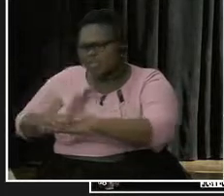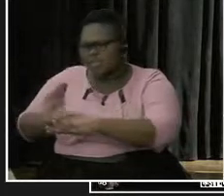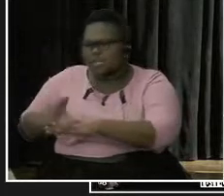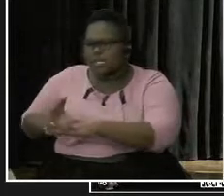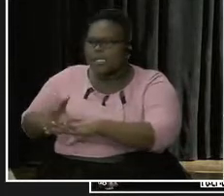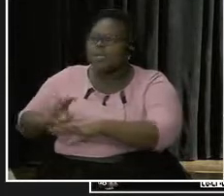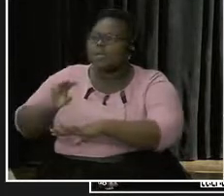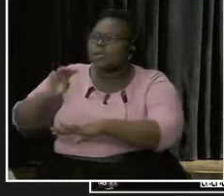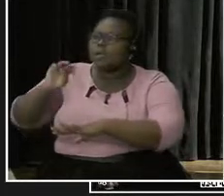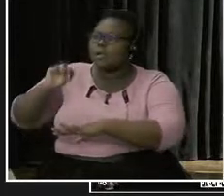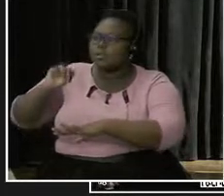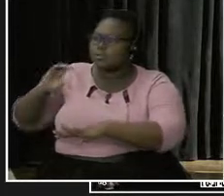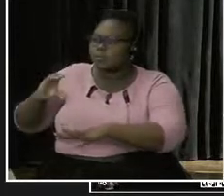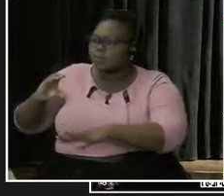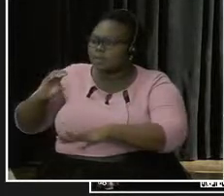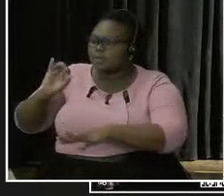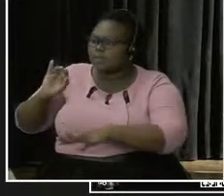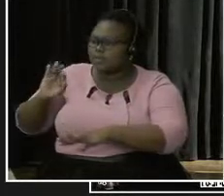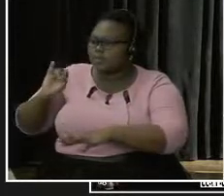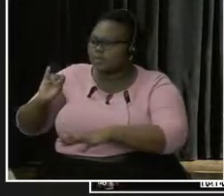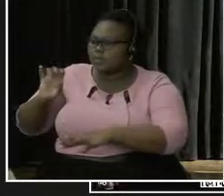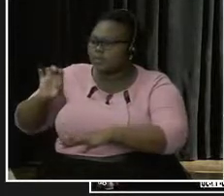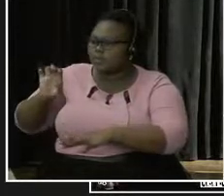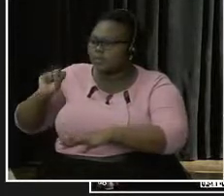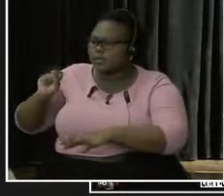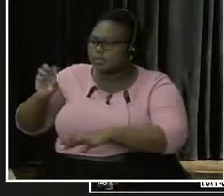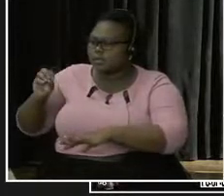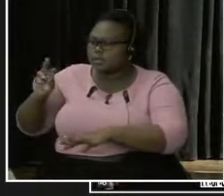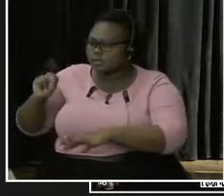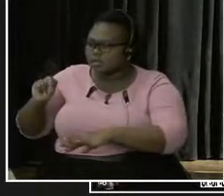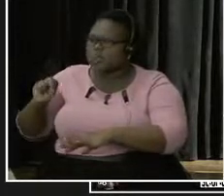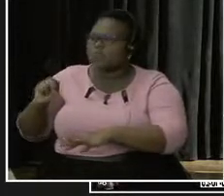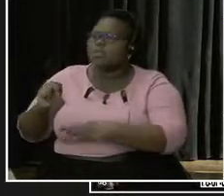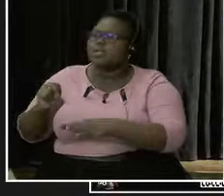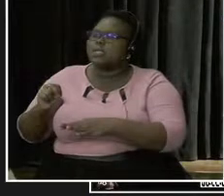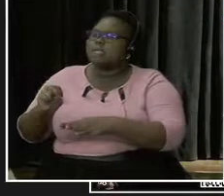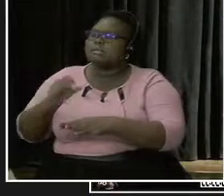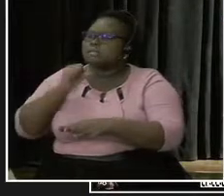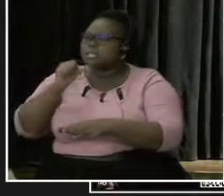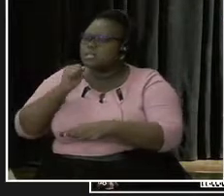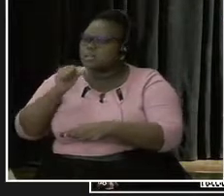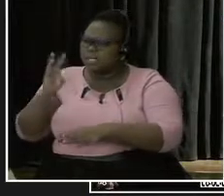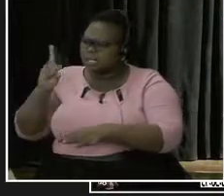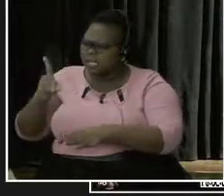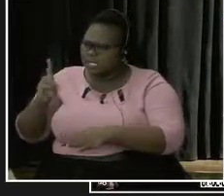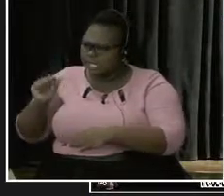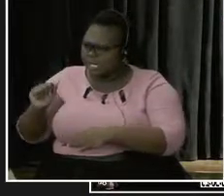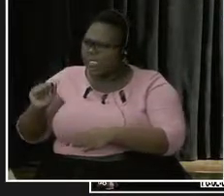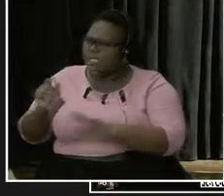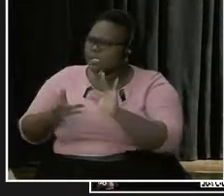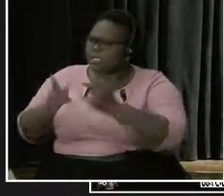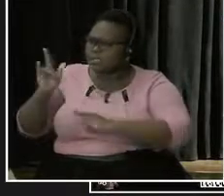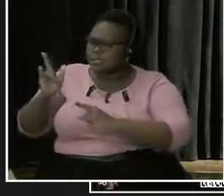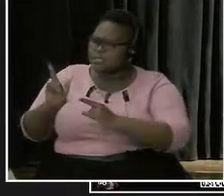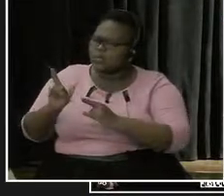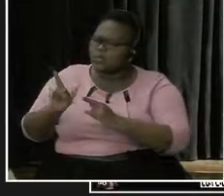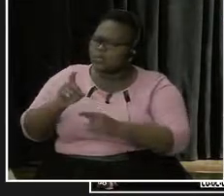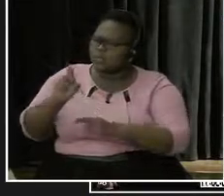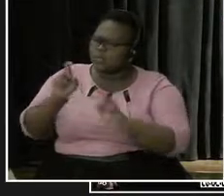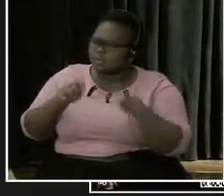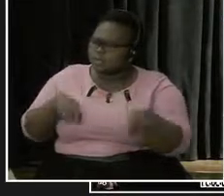McPherson, most of the metros in the country, including the DA-led city of Cape Town, has been unfortunately